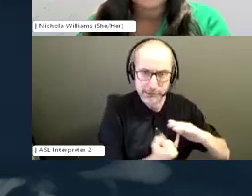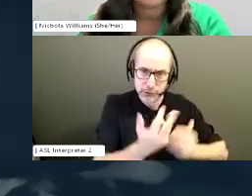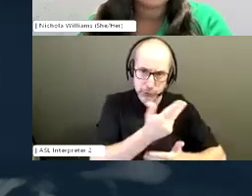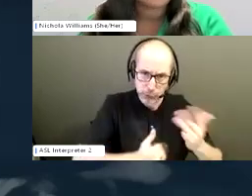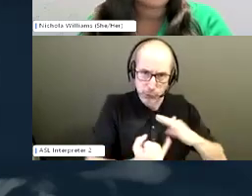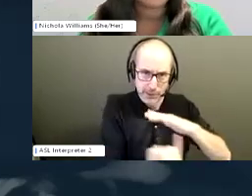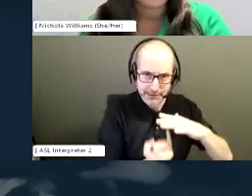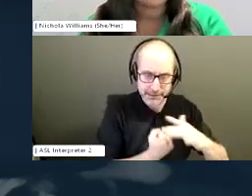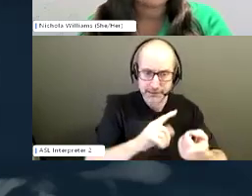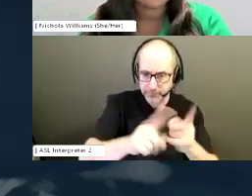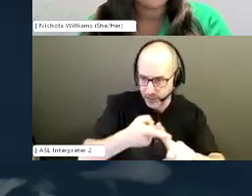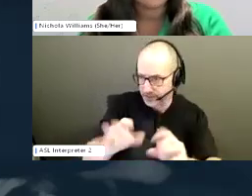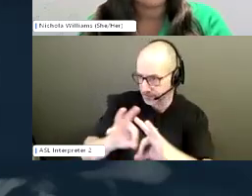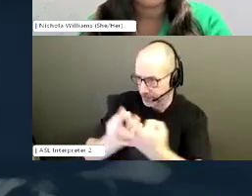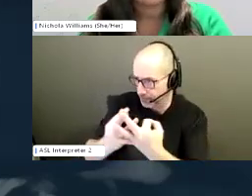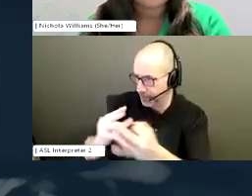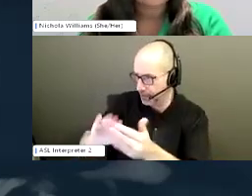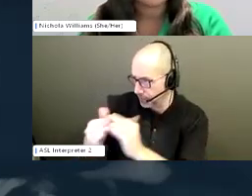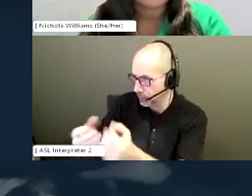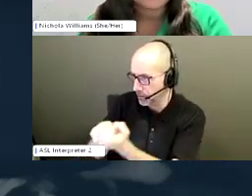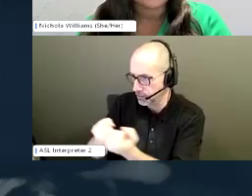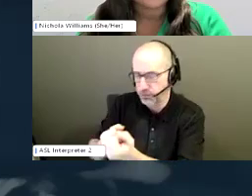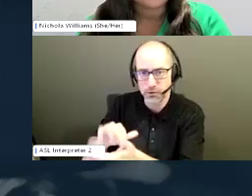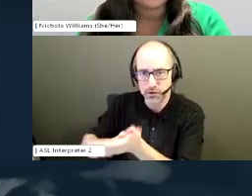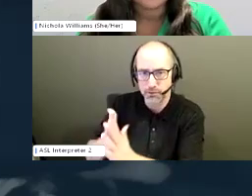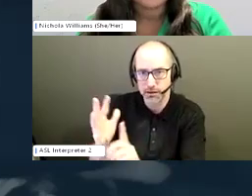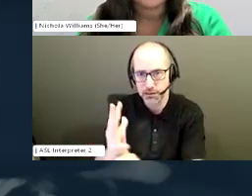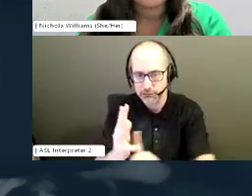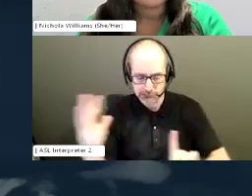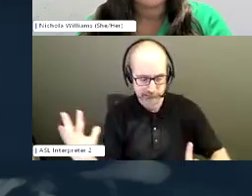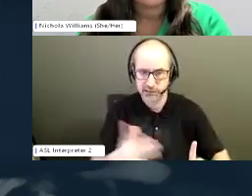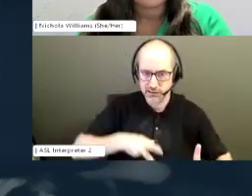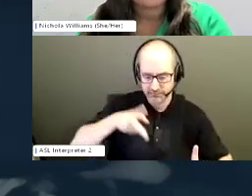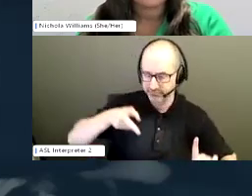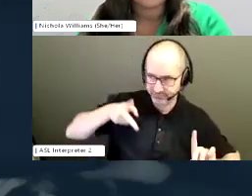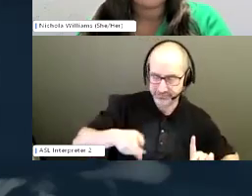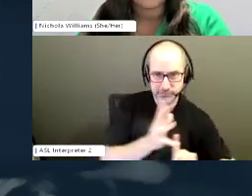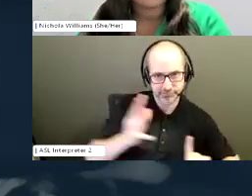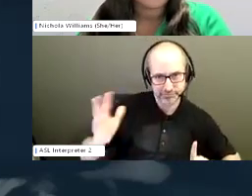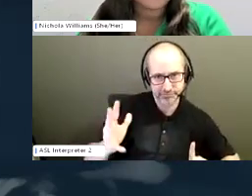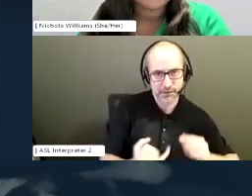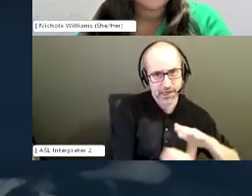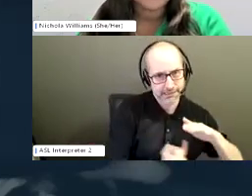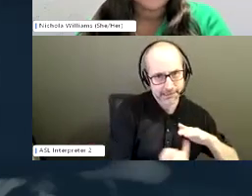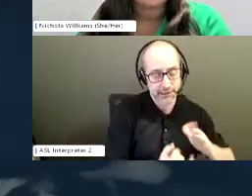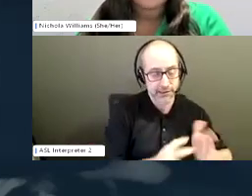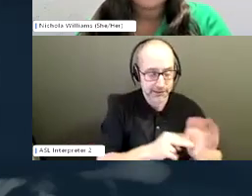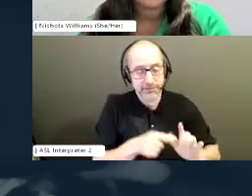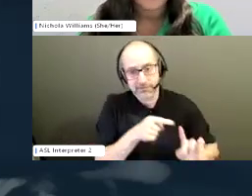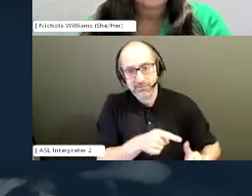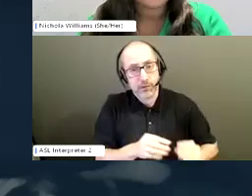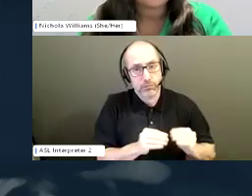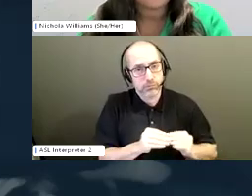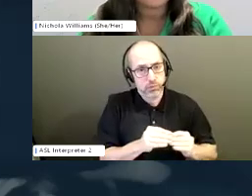friends, and community supports. This lack of connection can increase senior survivors' vulnerability and make it